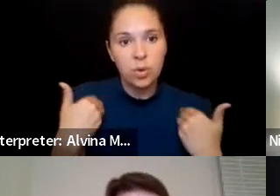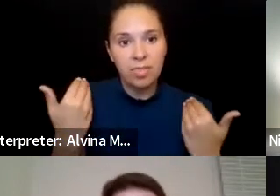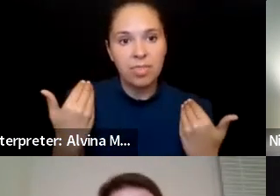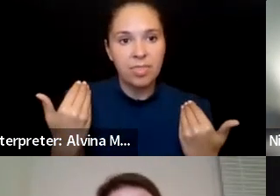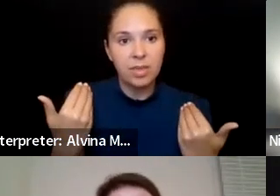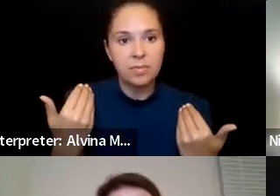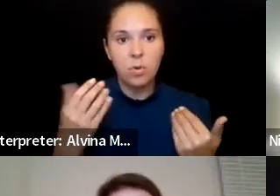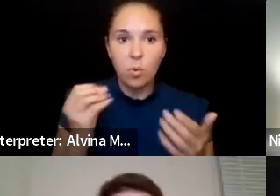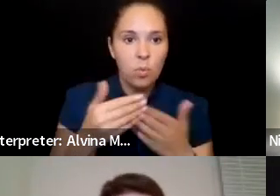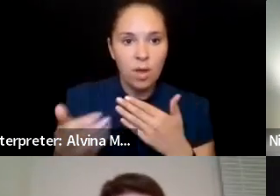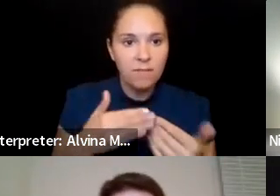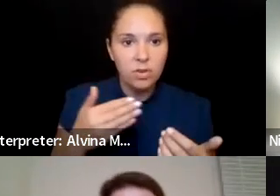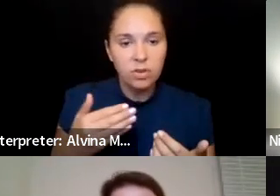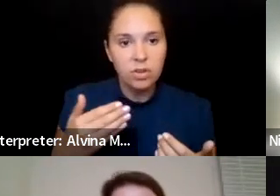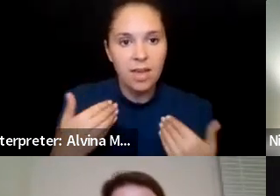or whatever they had,